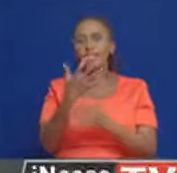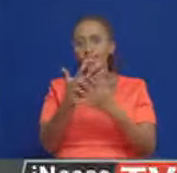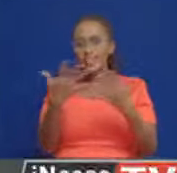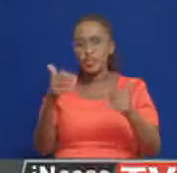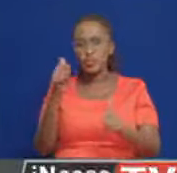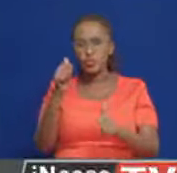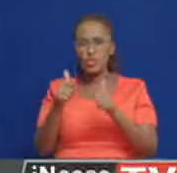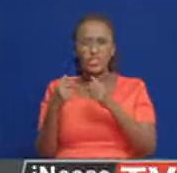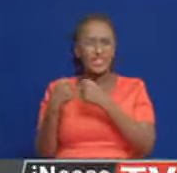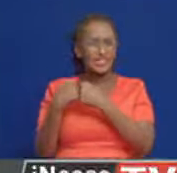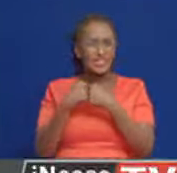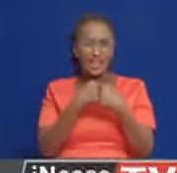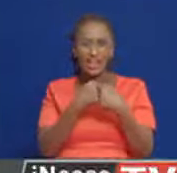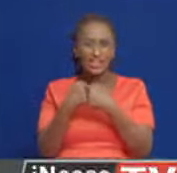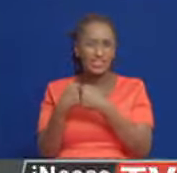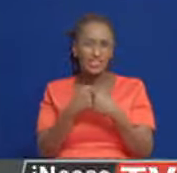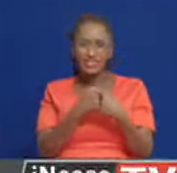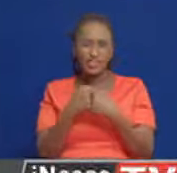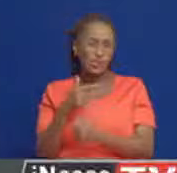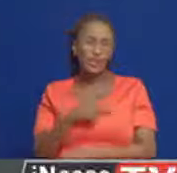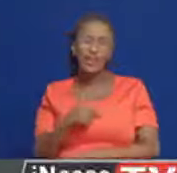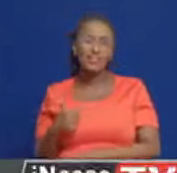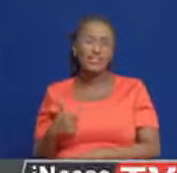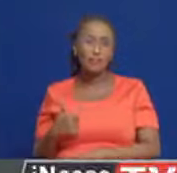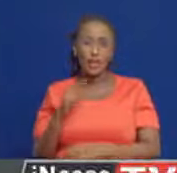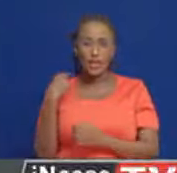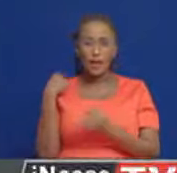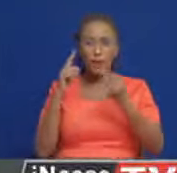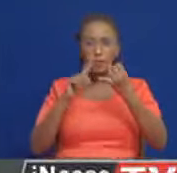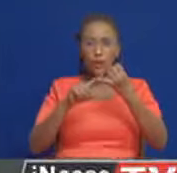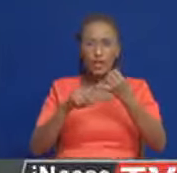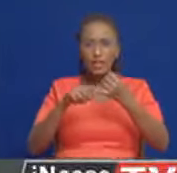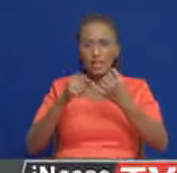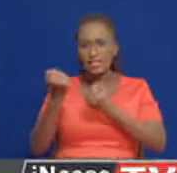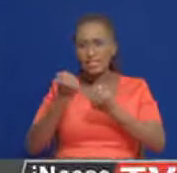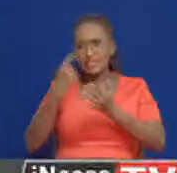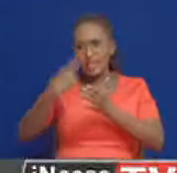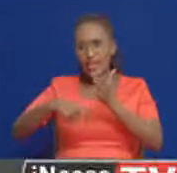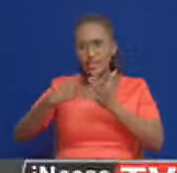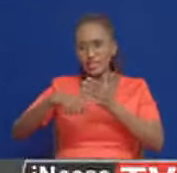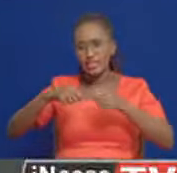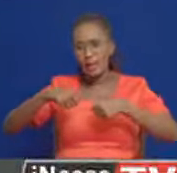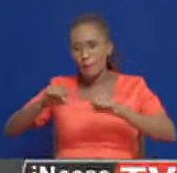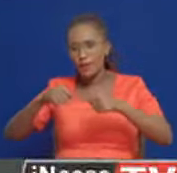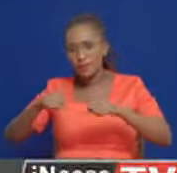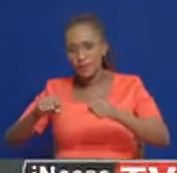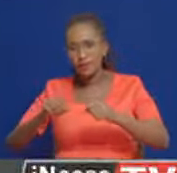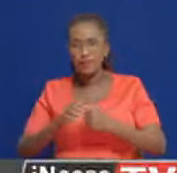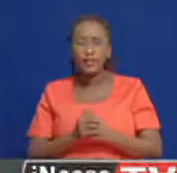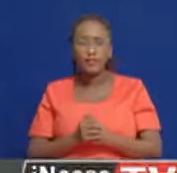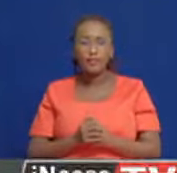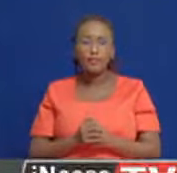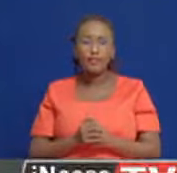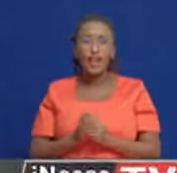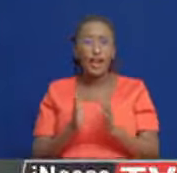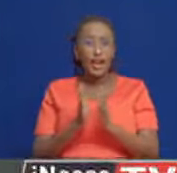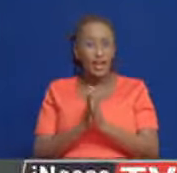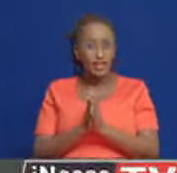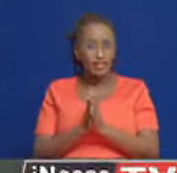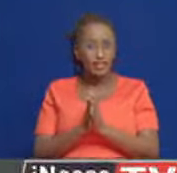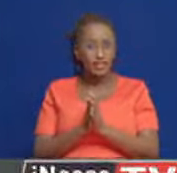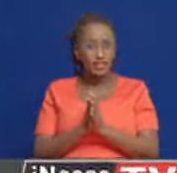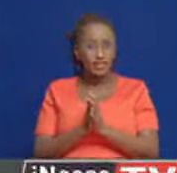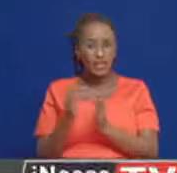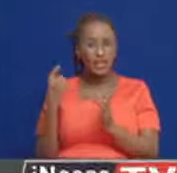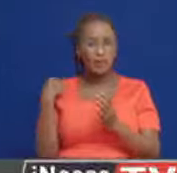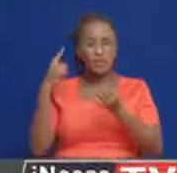bit uncomfortable. Uh-huh. One is the motor vehicle circulation levy, and the second